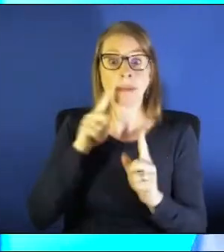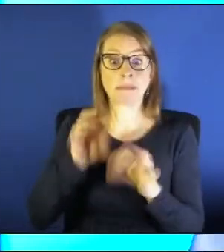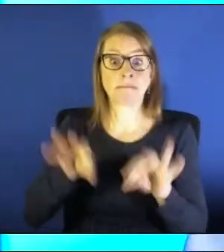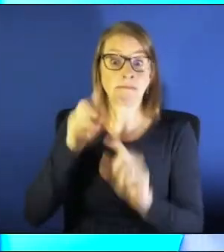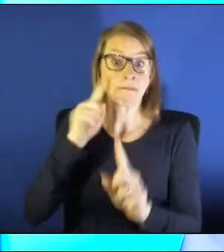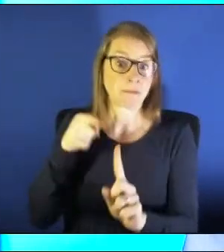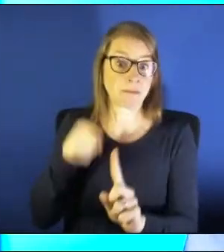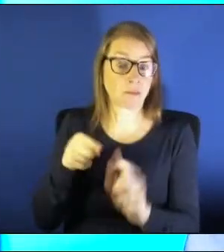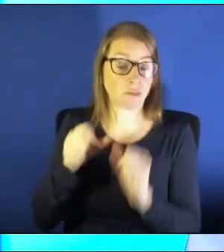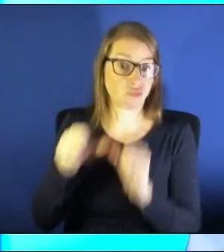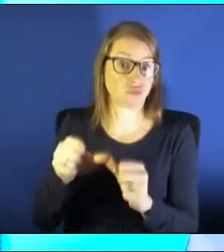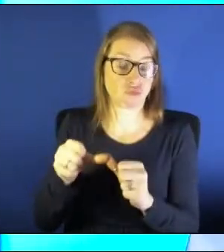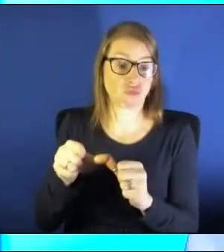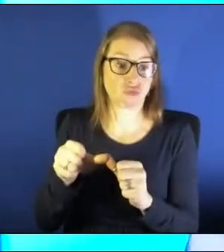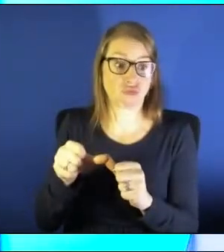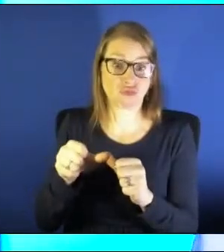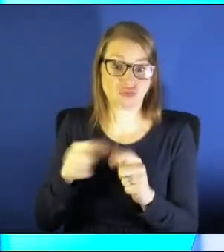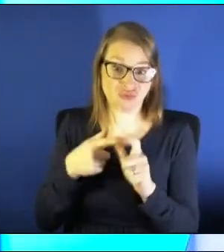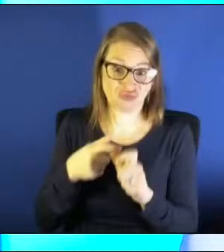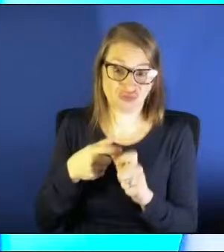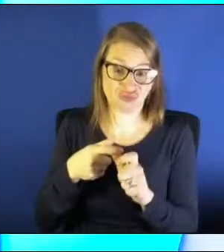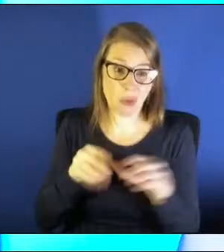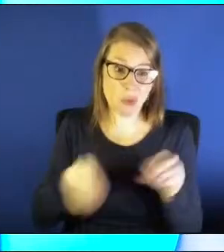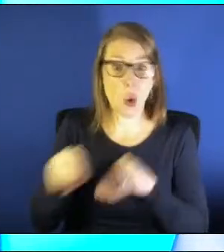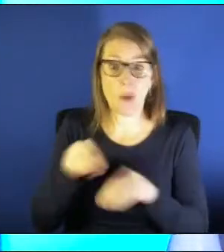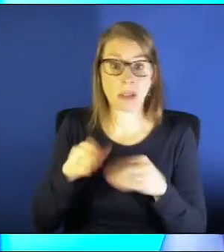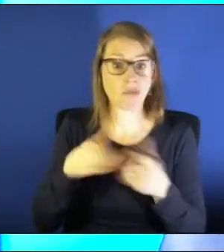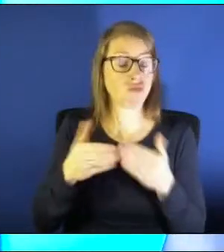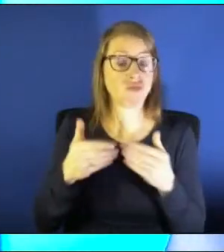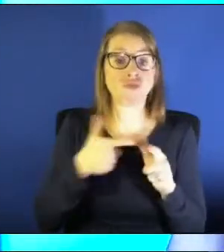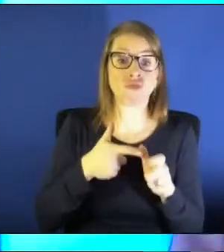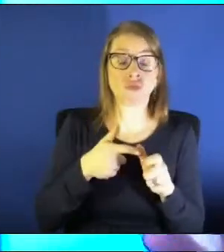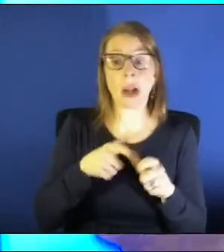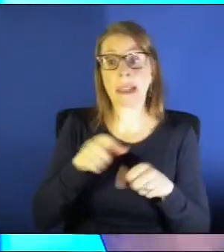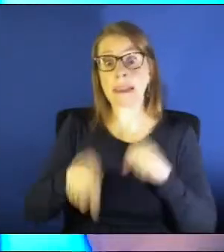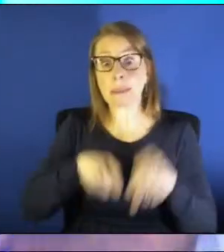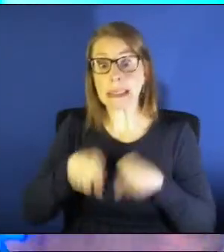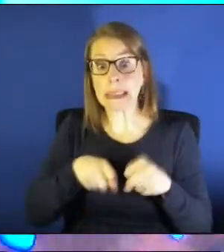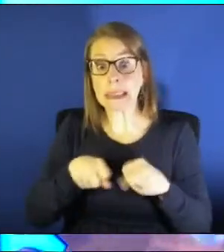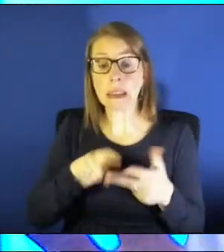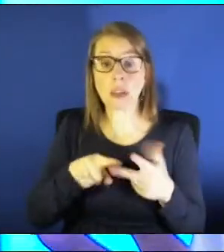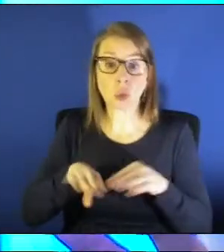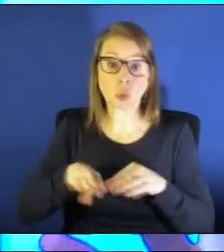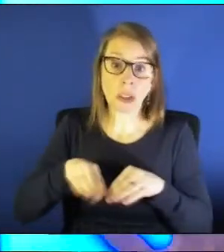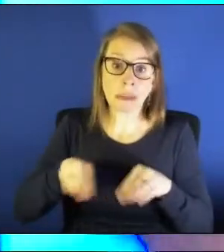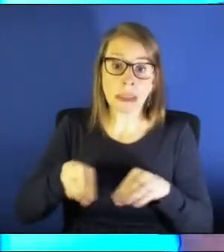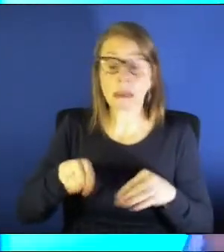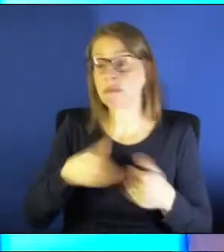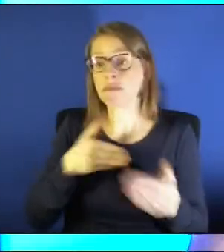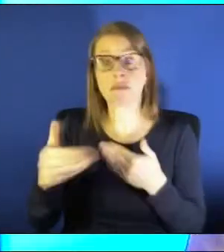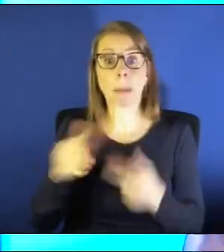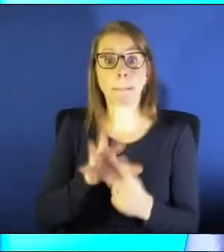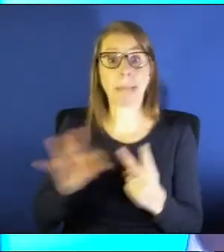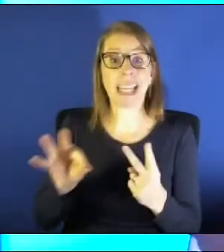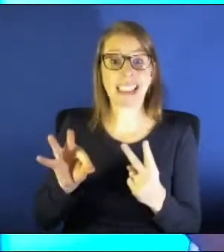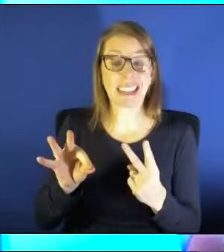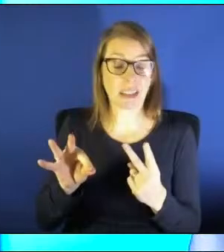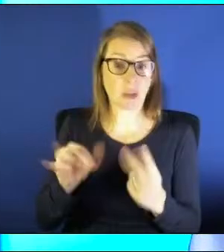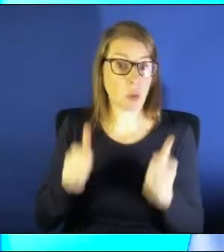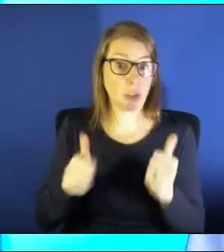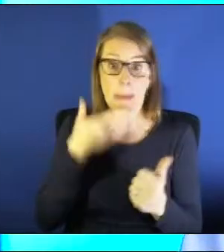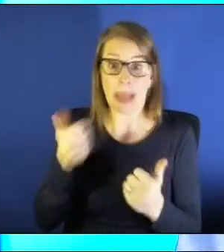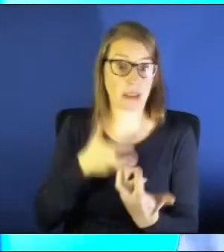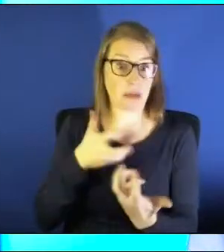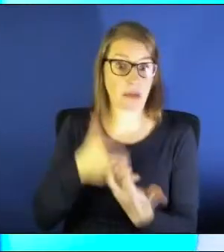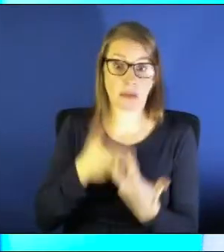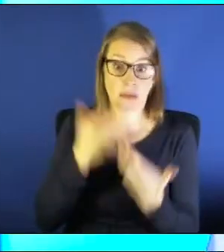week. You just got to keep moving, whether it's running, spinning, swimming. Pick your form. The best form of exercise is